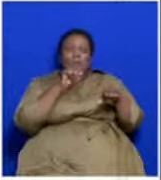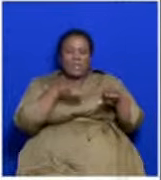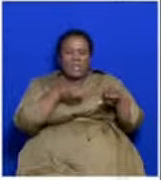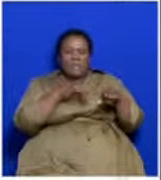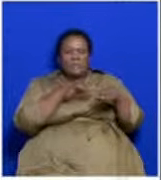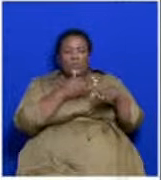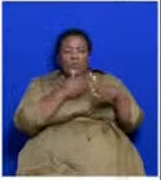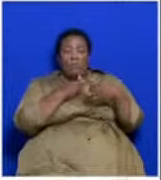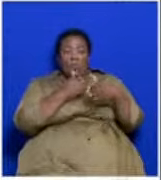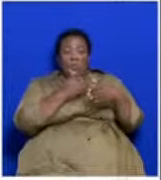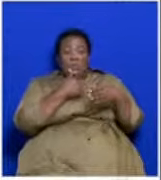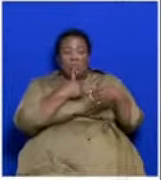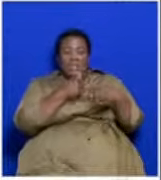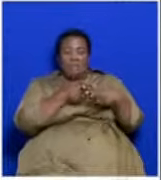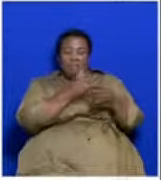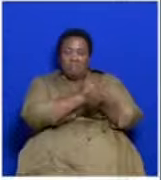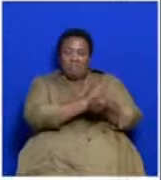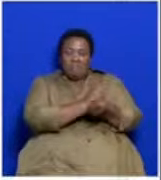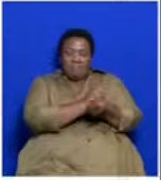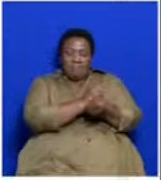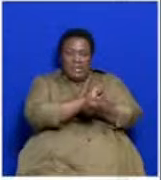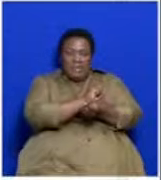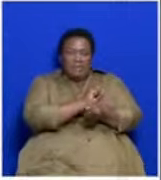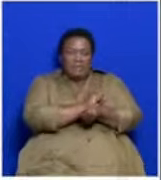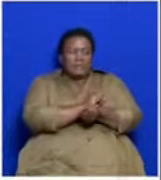I'll say those three members that